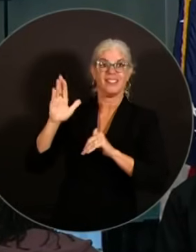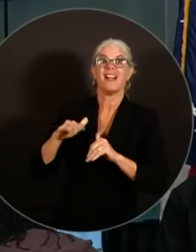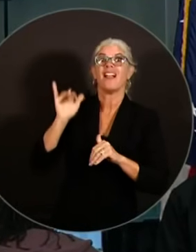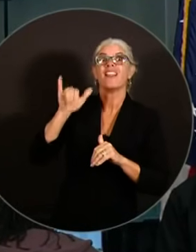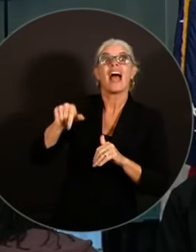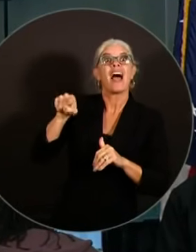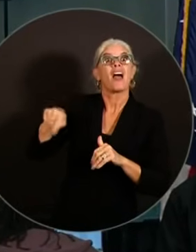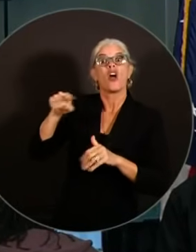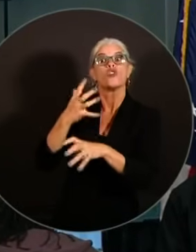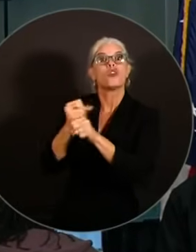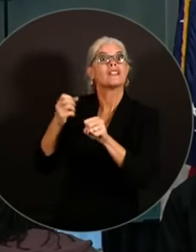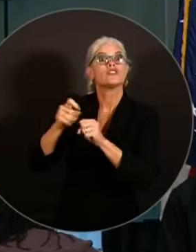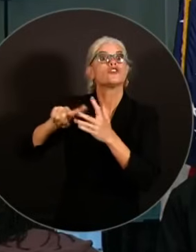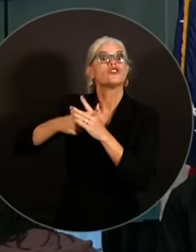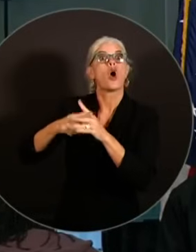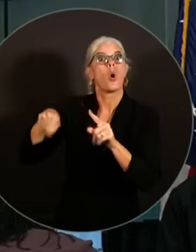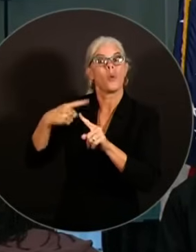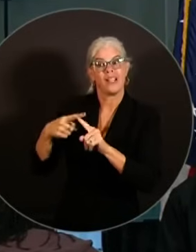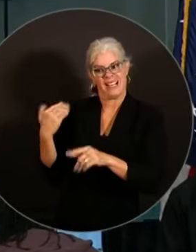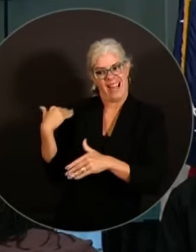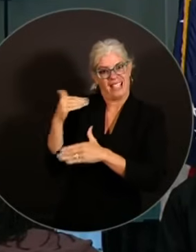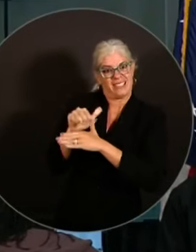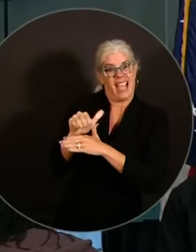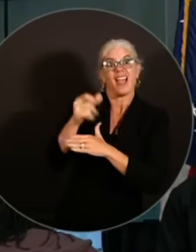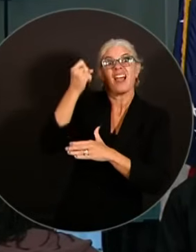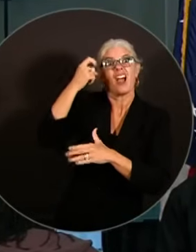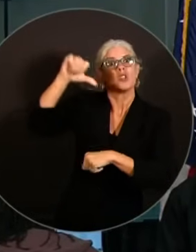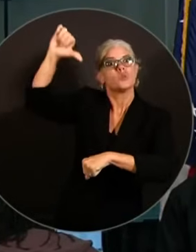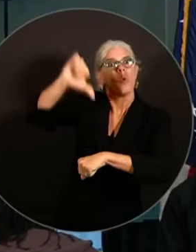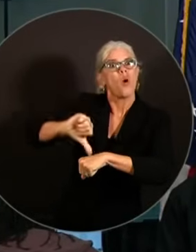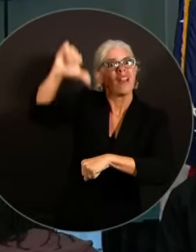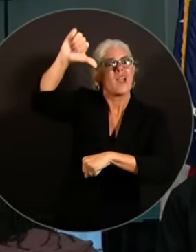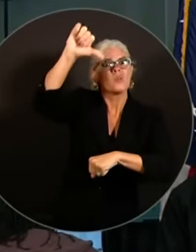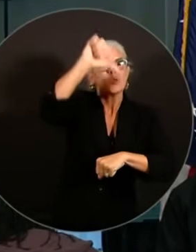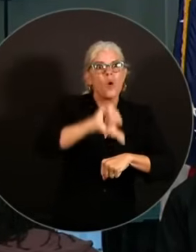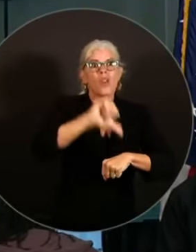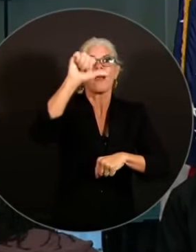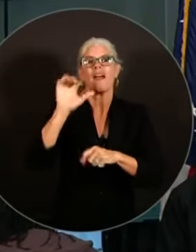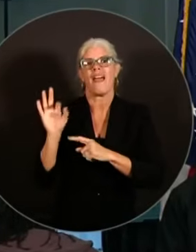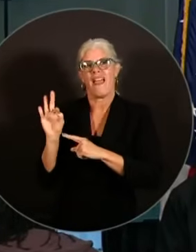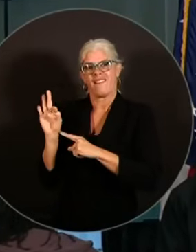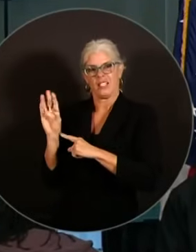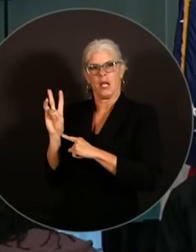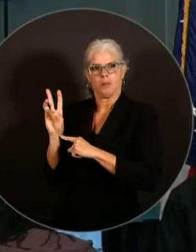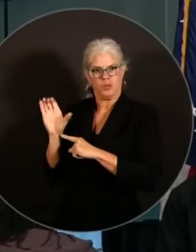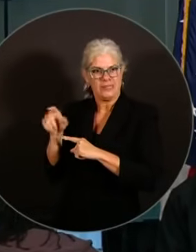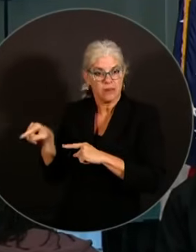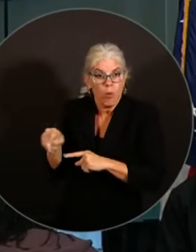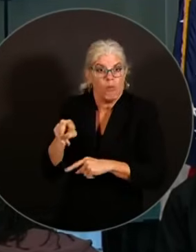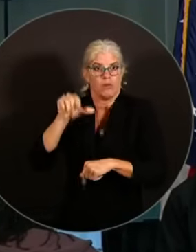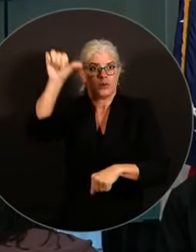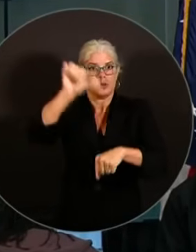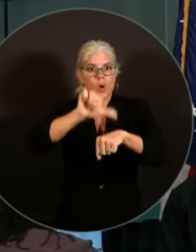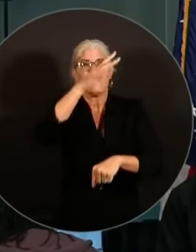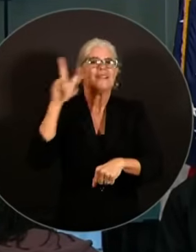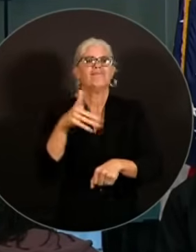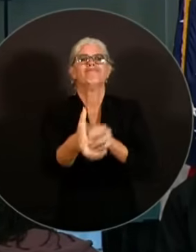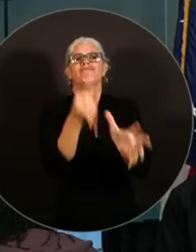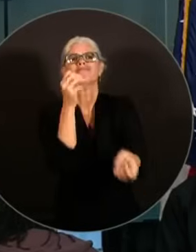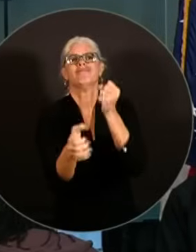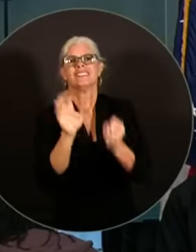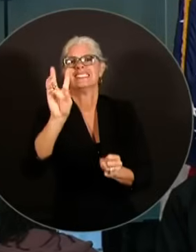yesterday in the wake of the tornadoes. We had 7 local FWC officers respond to a tornado event where they rescued 6 and evacuated 4,